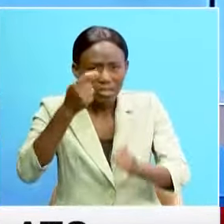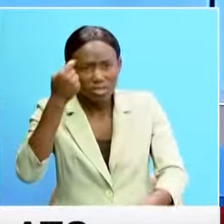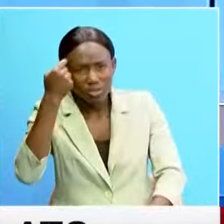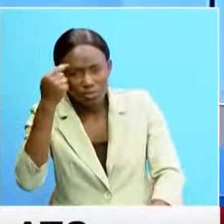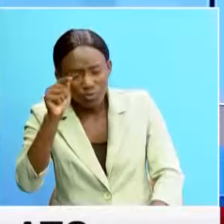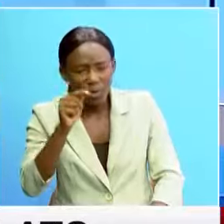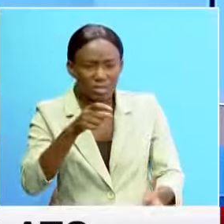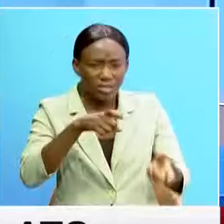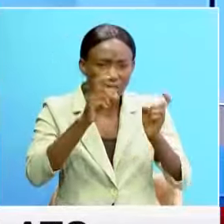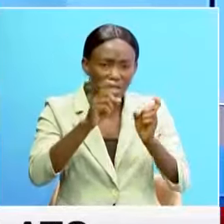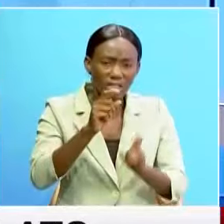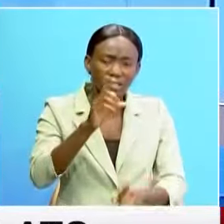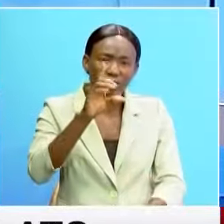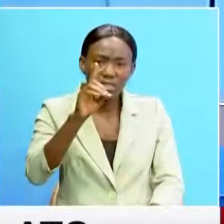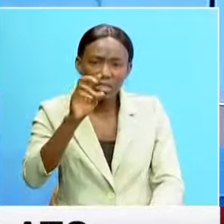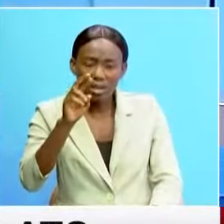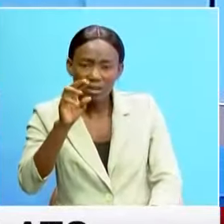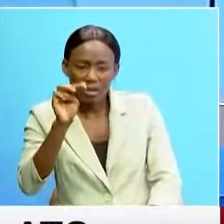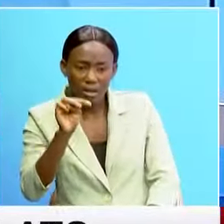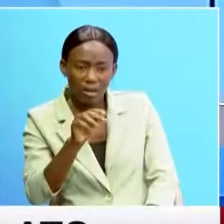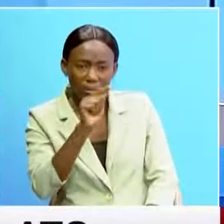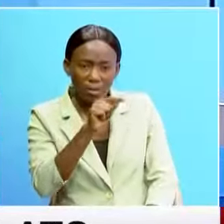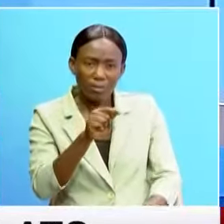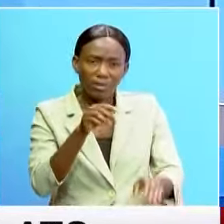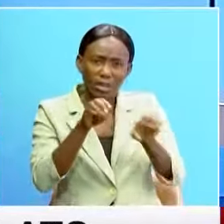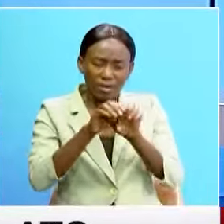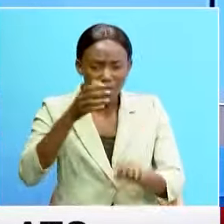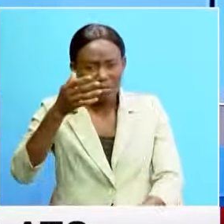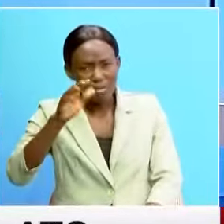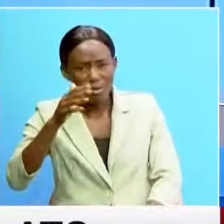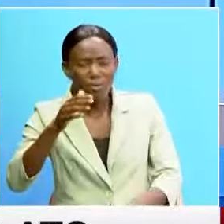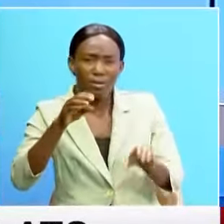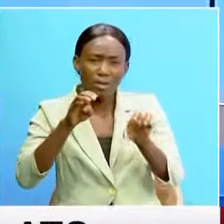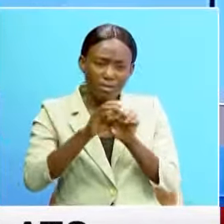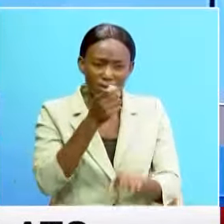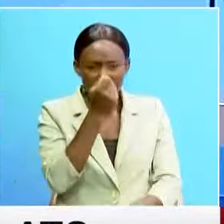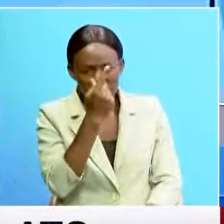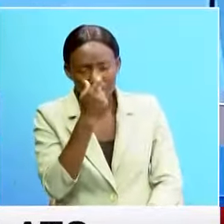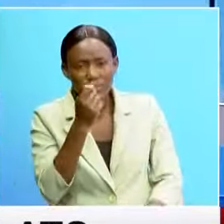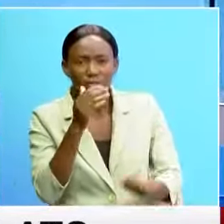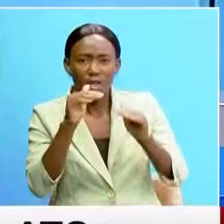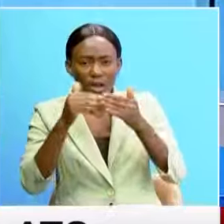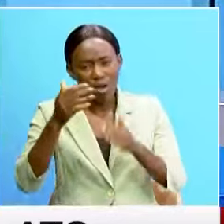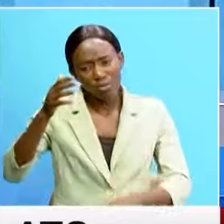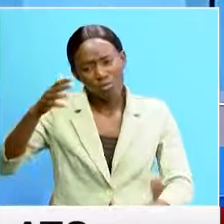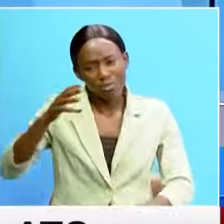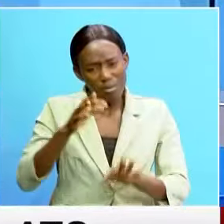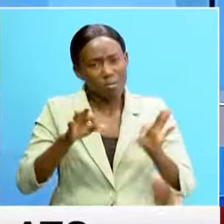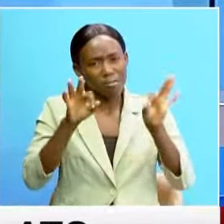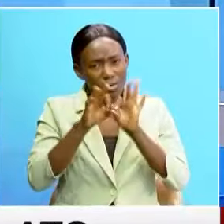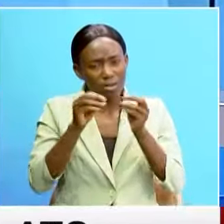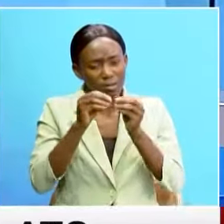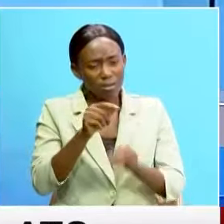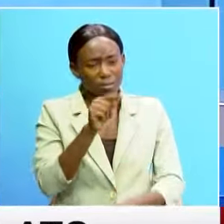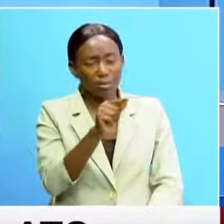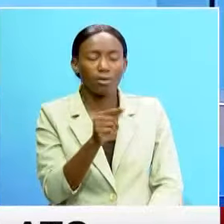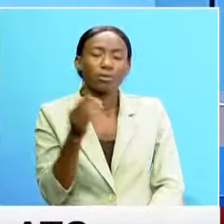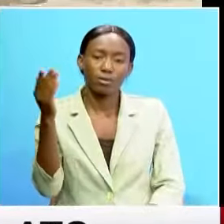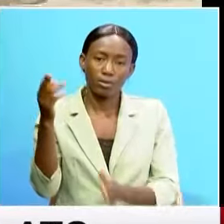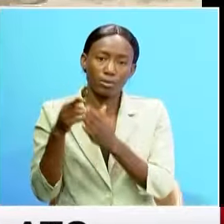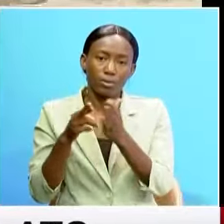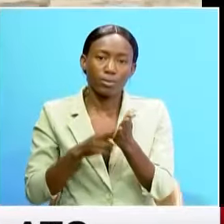risk management, DRM, and sustainable understanding of the role of nature-based solutions. Here is a